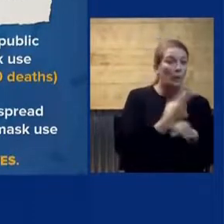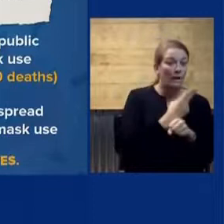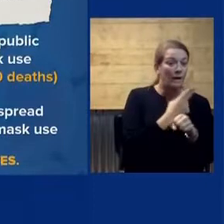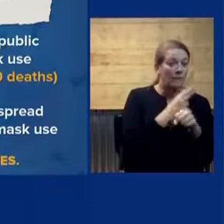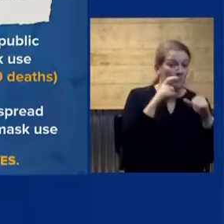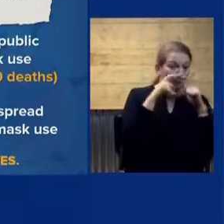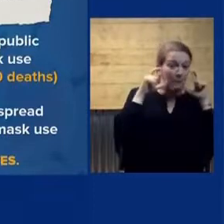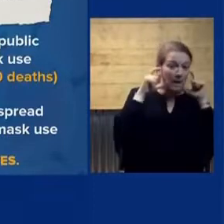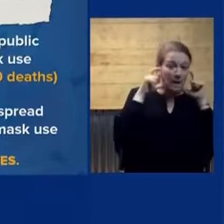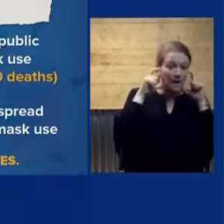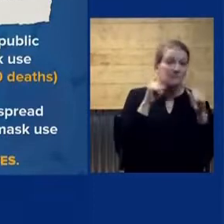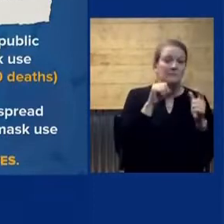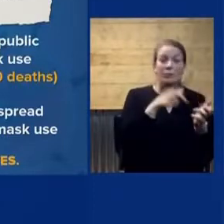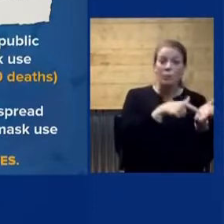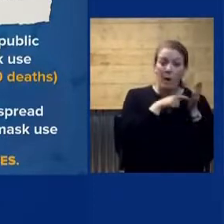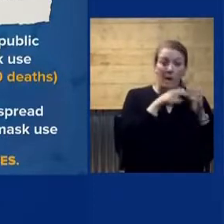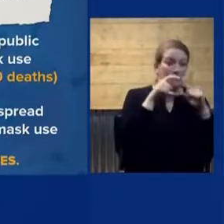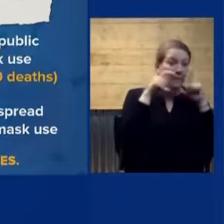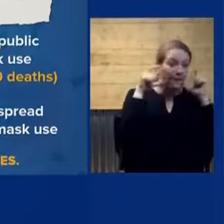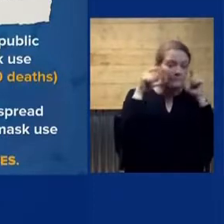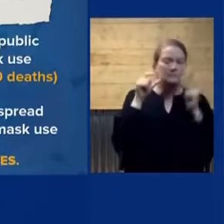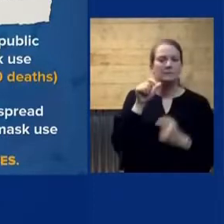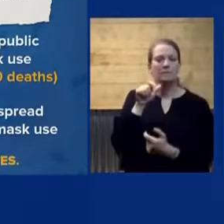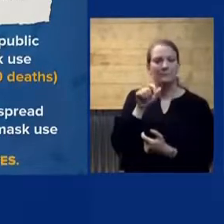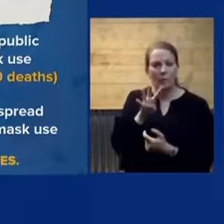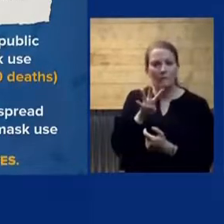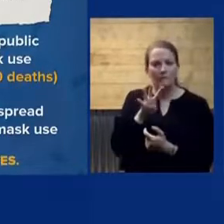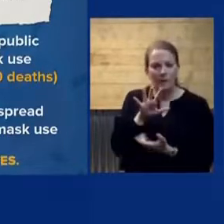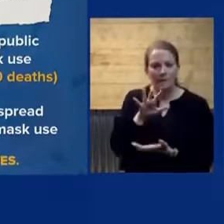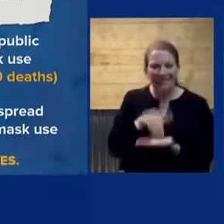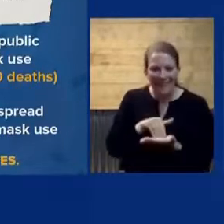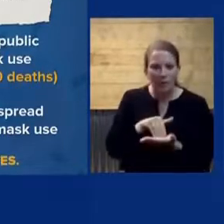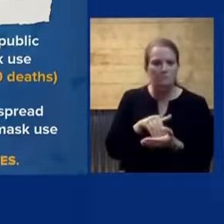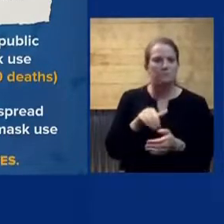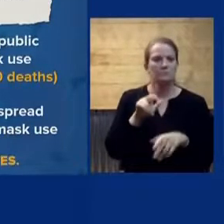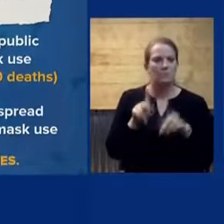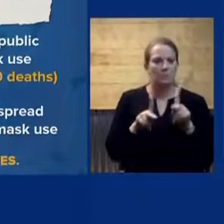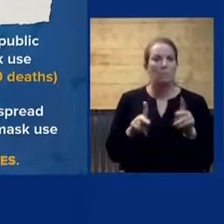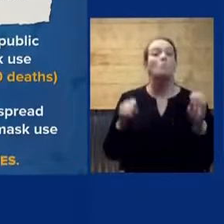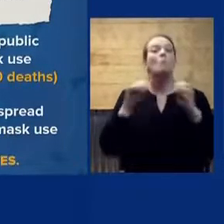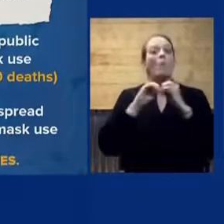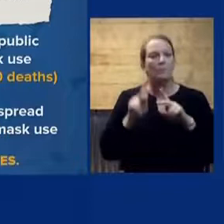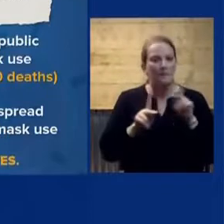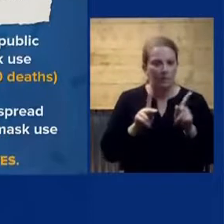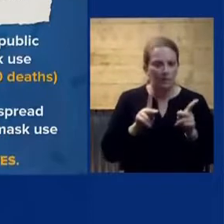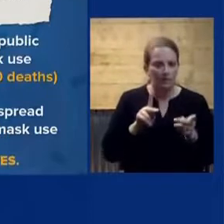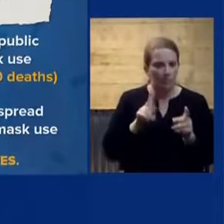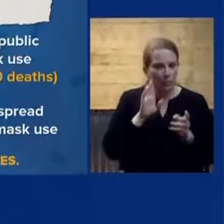die? What has happened to basic common sense